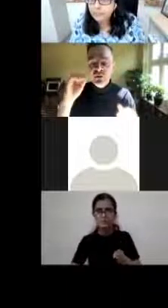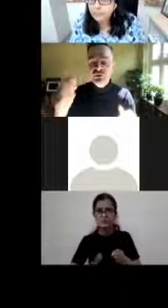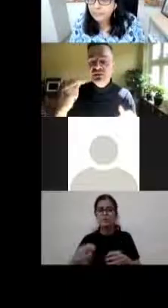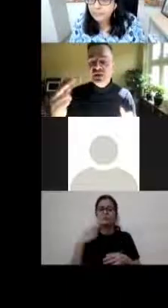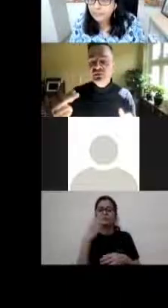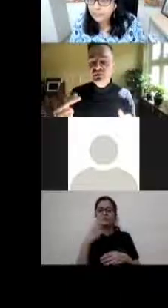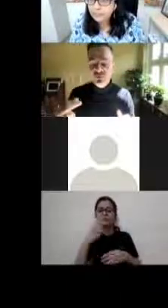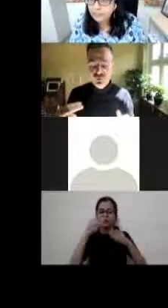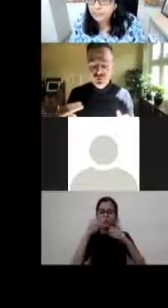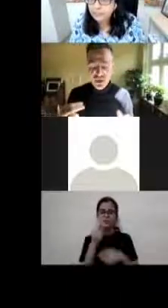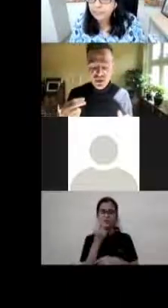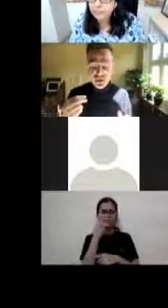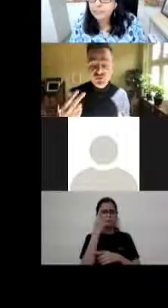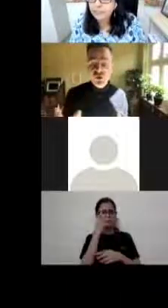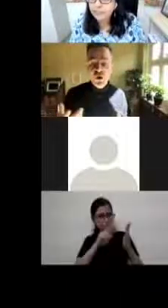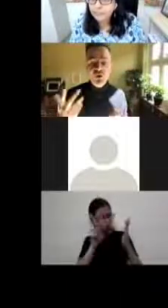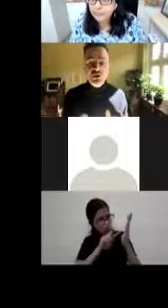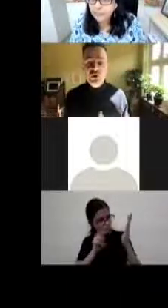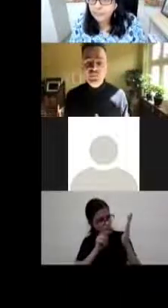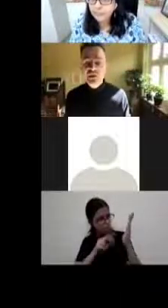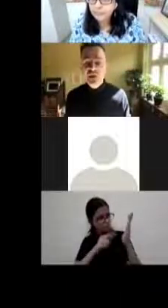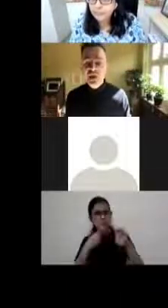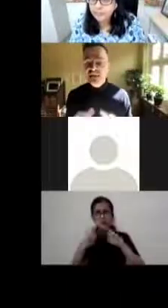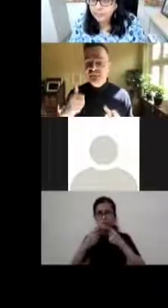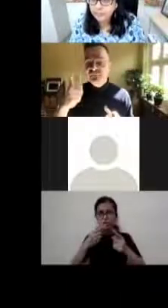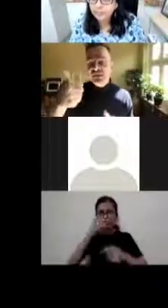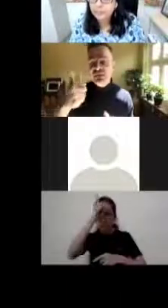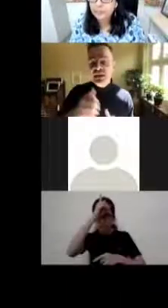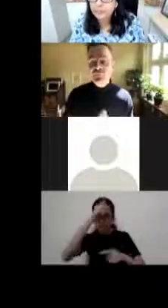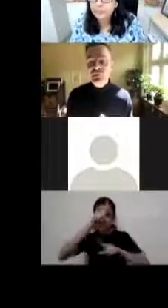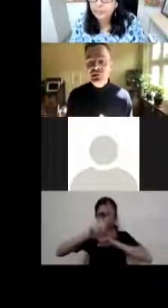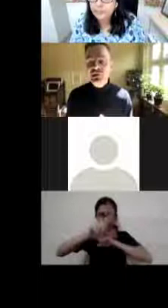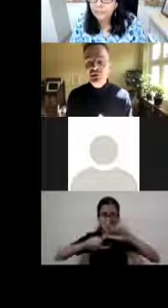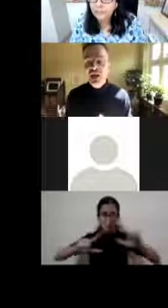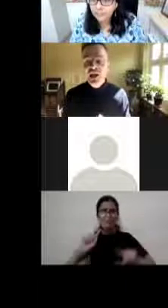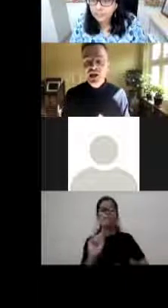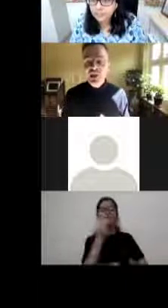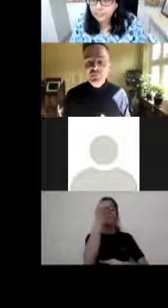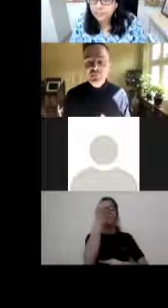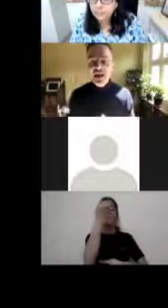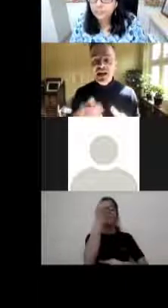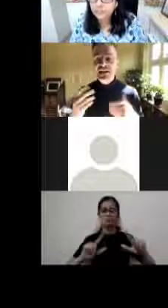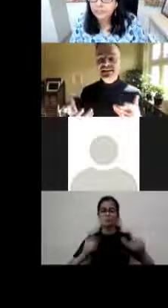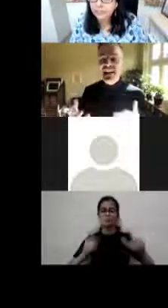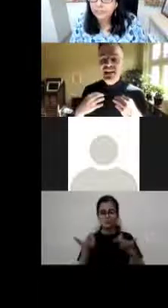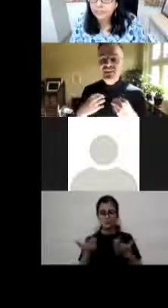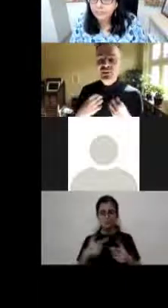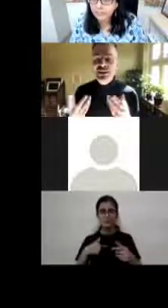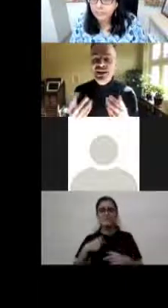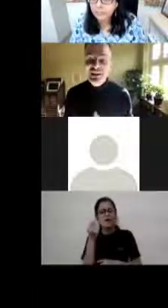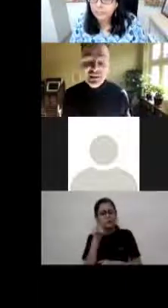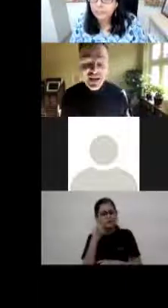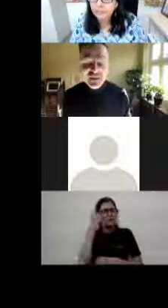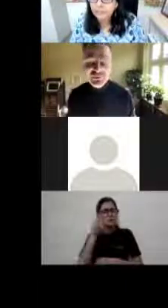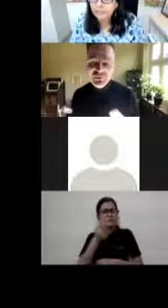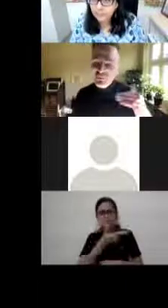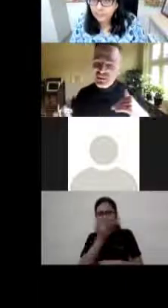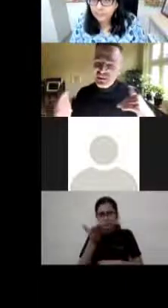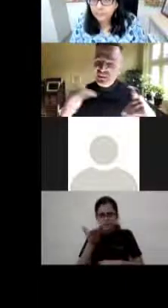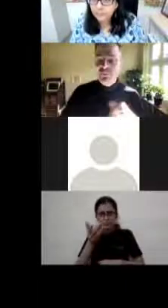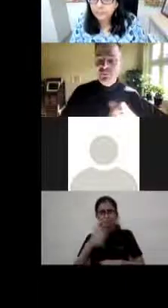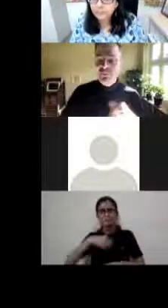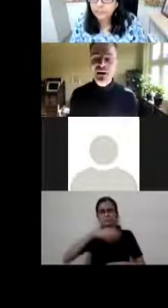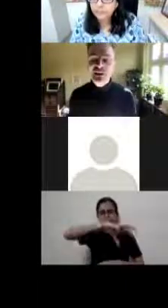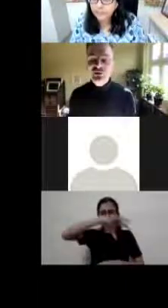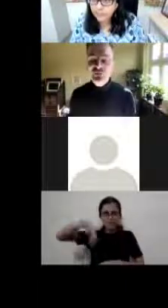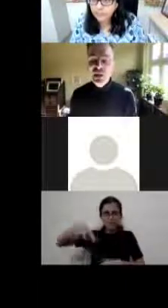to read and to talk German as a first language. And by understanding that we are a country where people